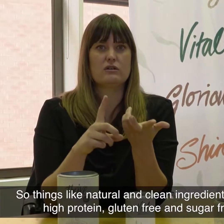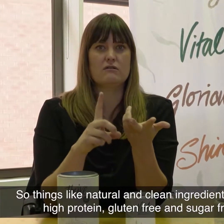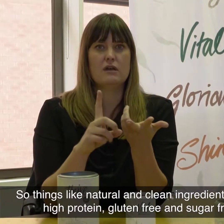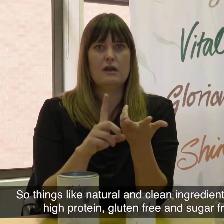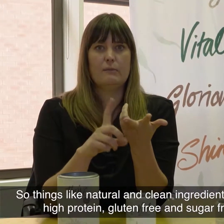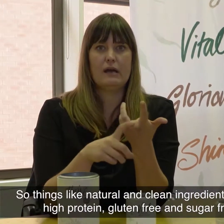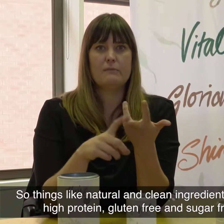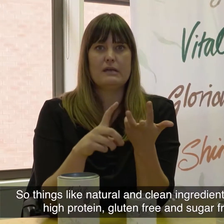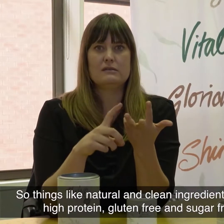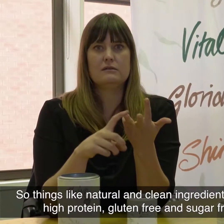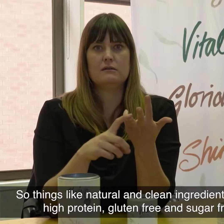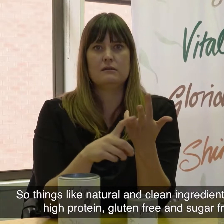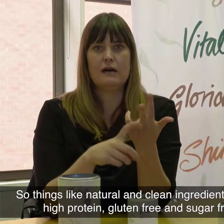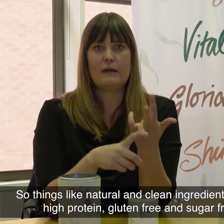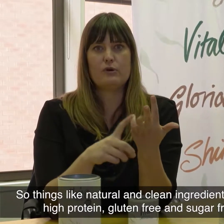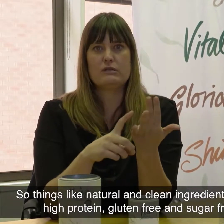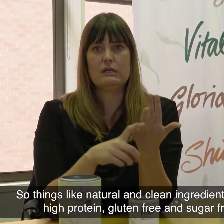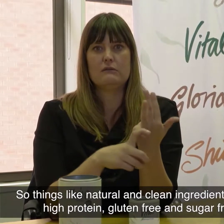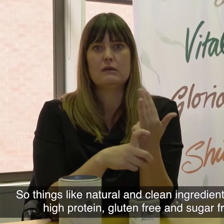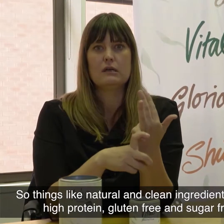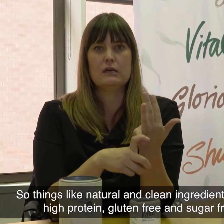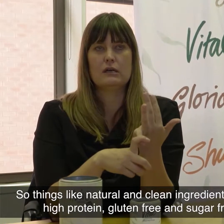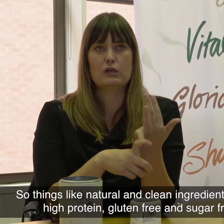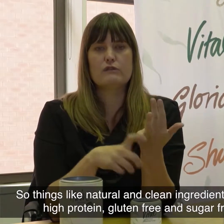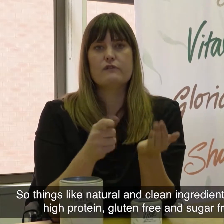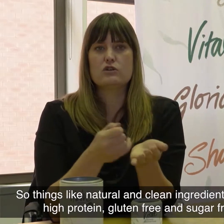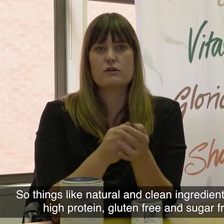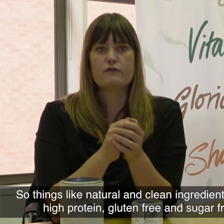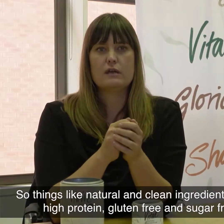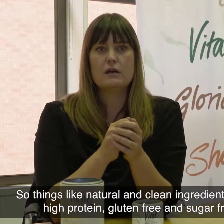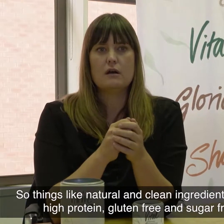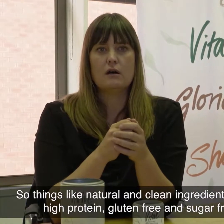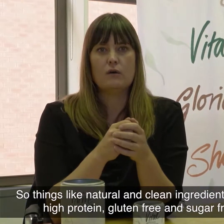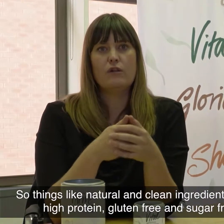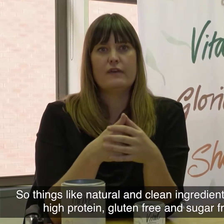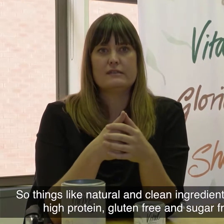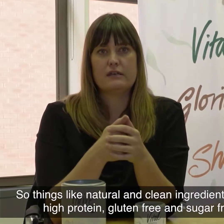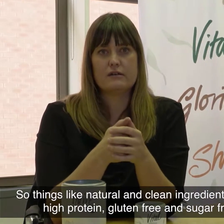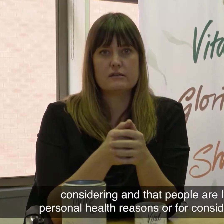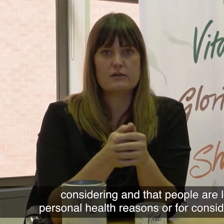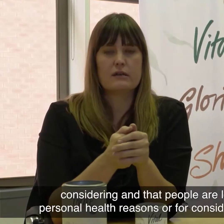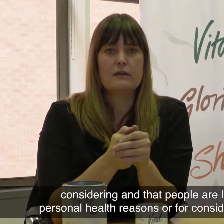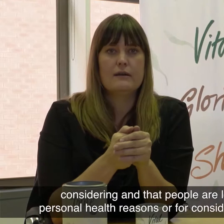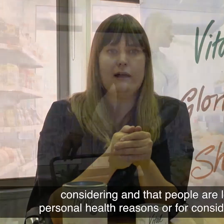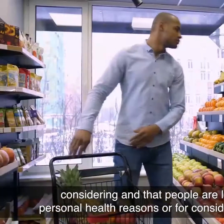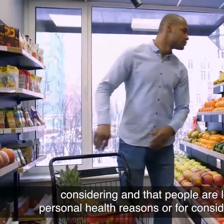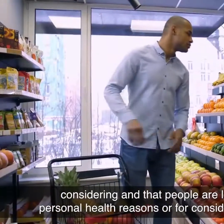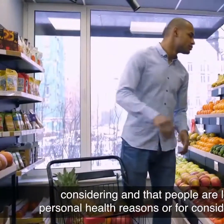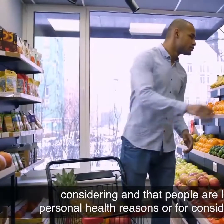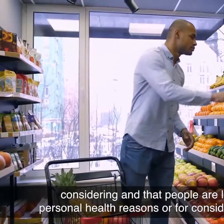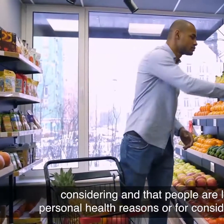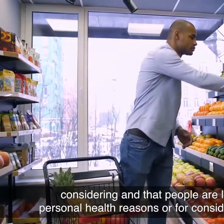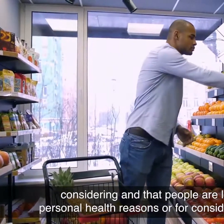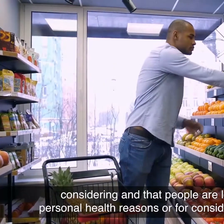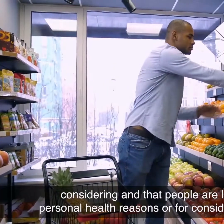organic production, plant-based, high protein, gluten-free and sugar-free are all things that they're considering and that